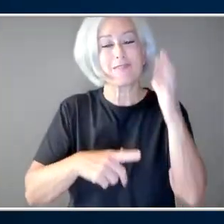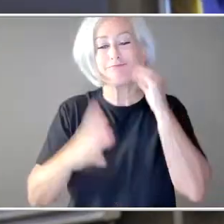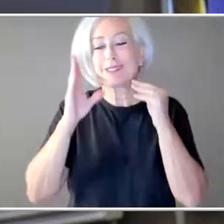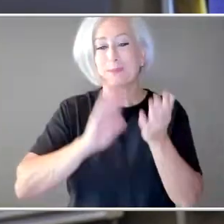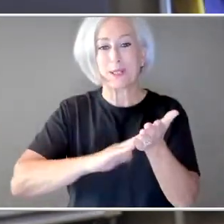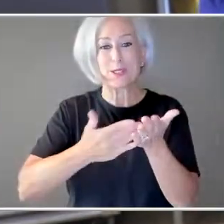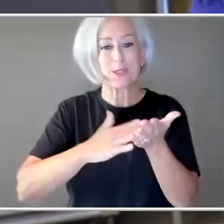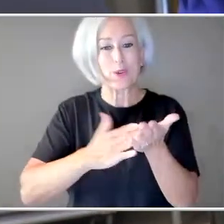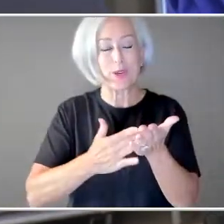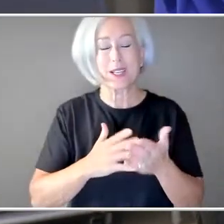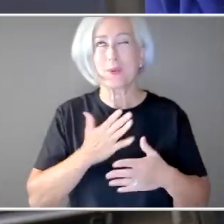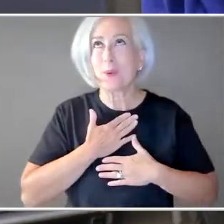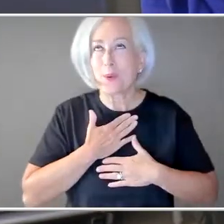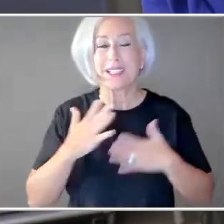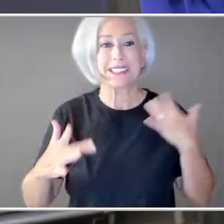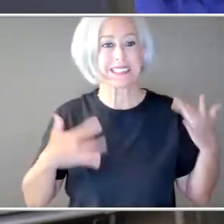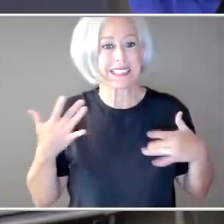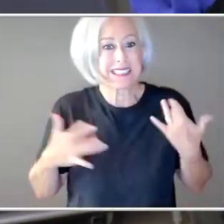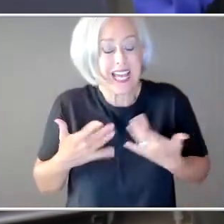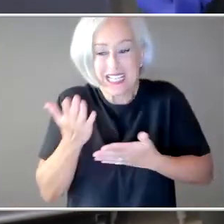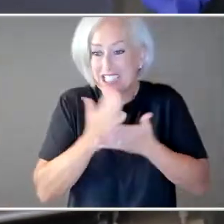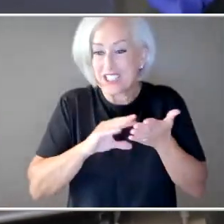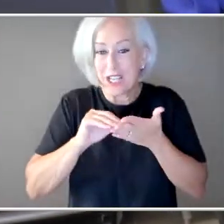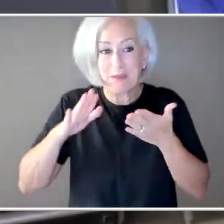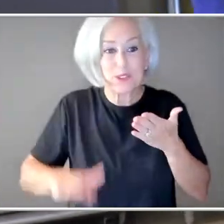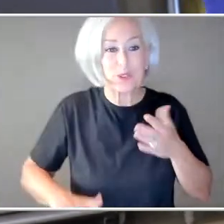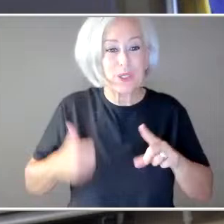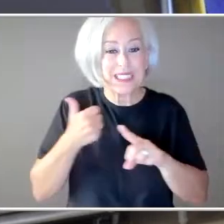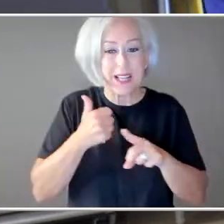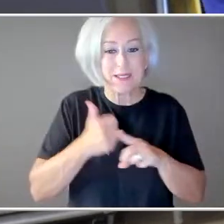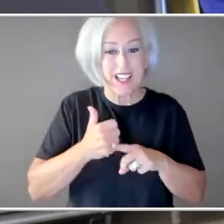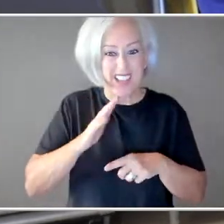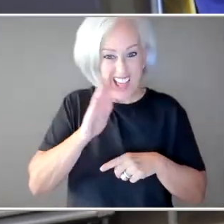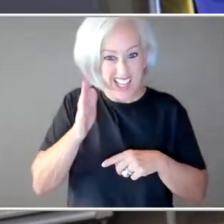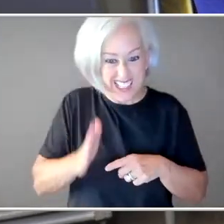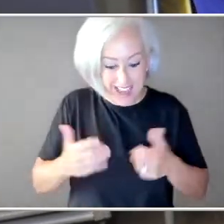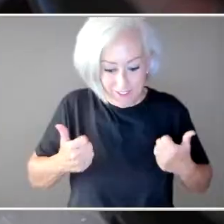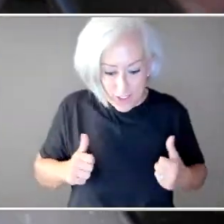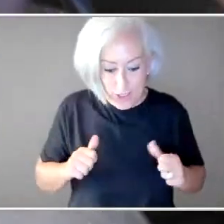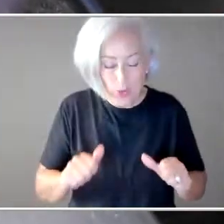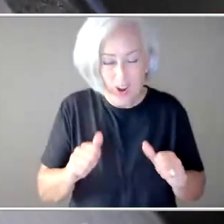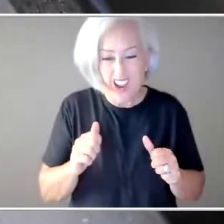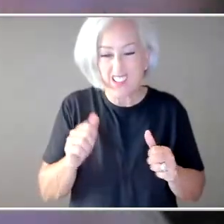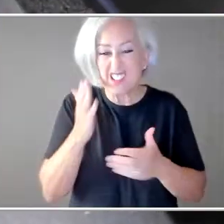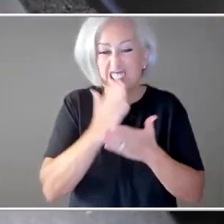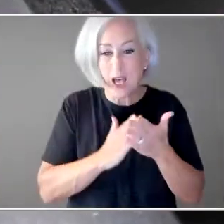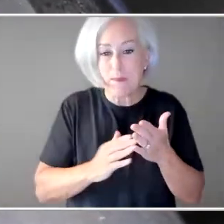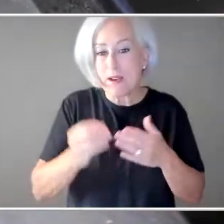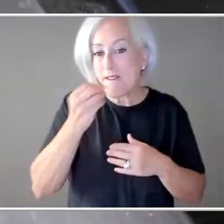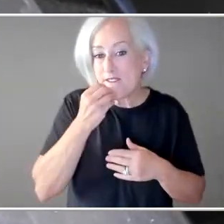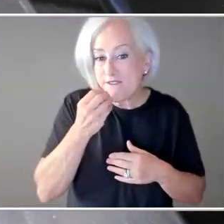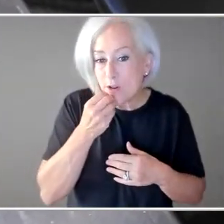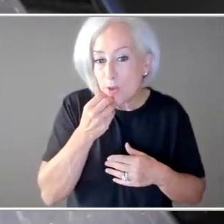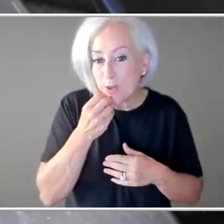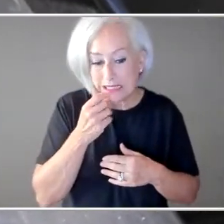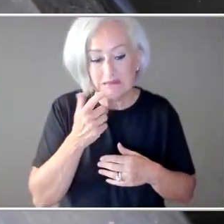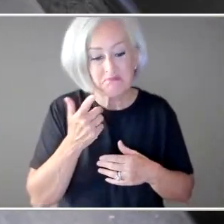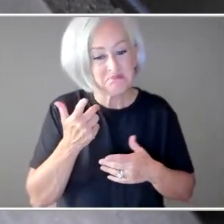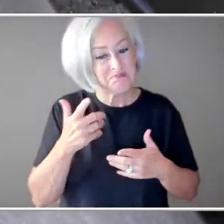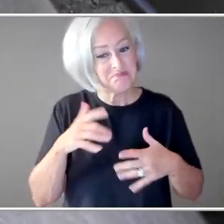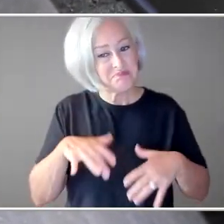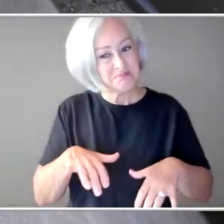Some of these students have never tried certain foods. I think it took us a little while to